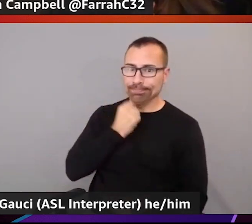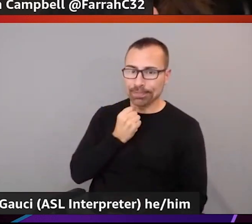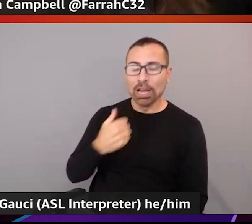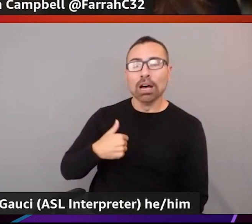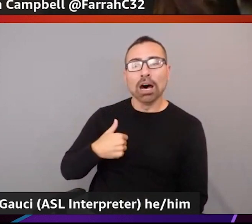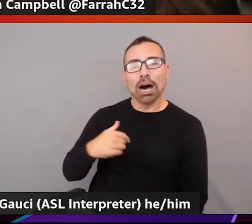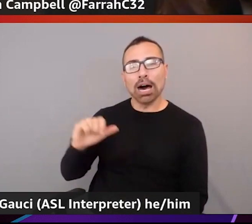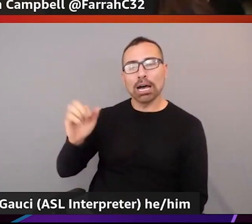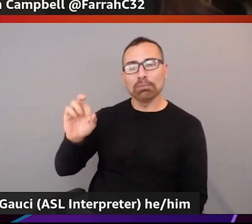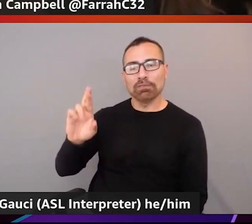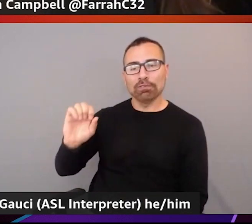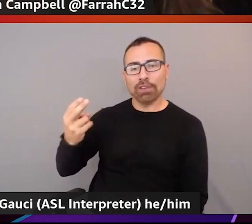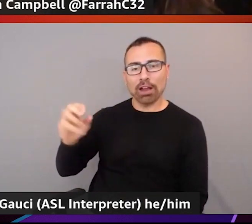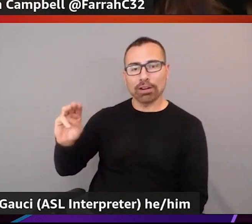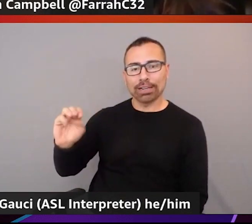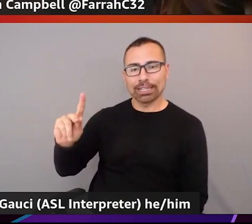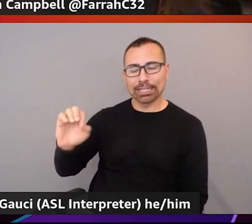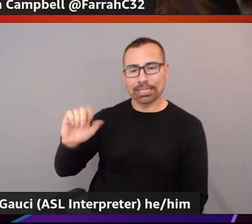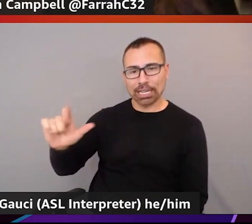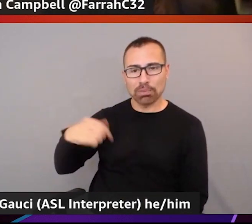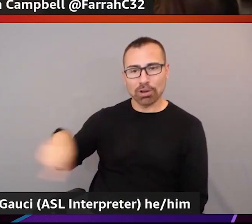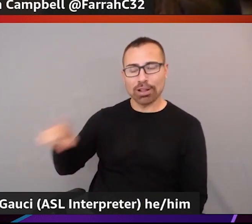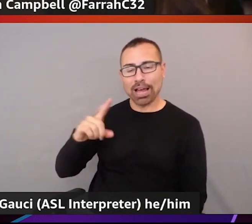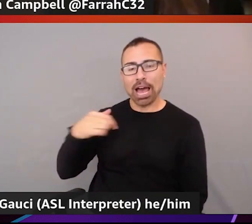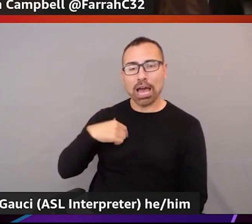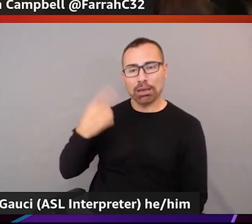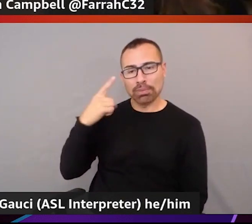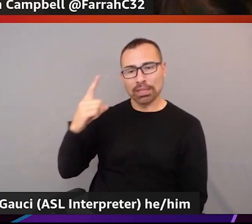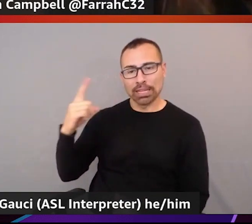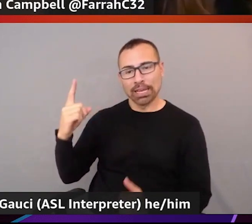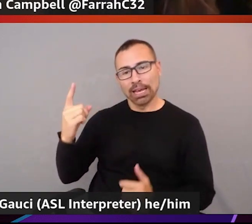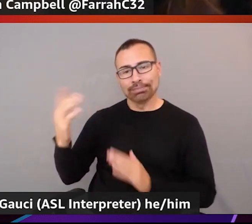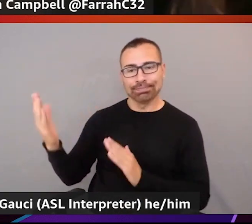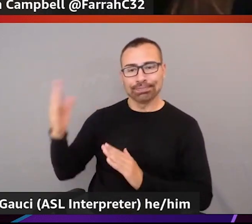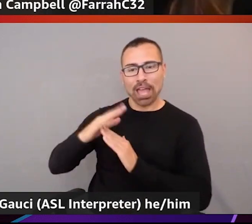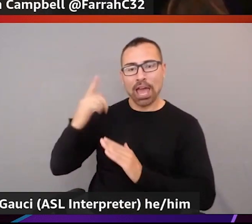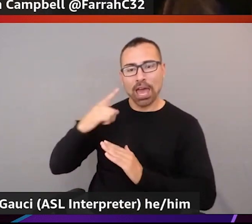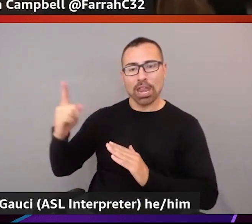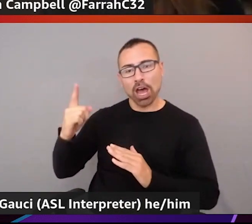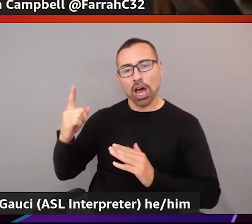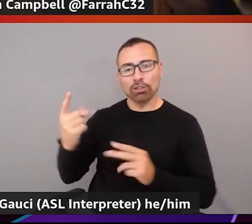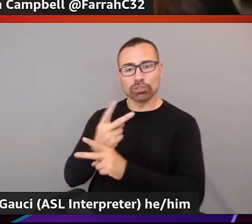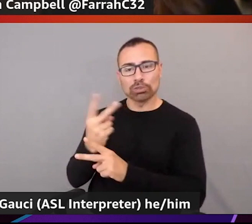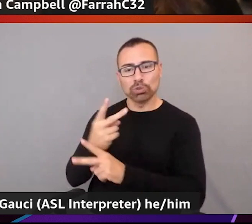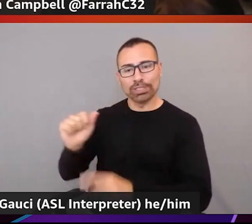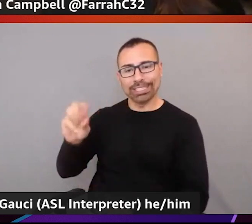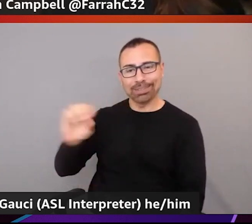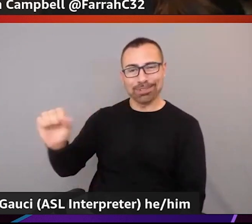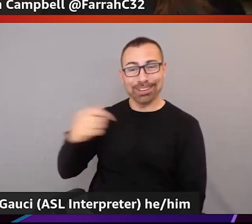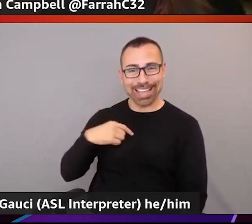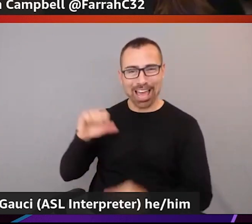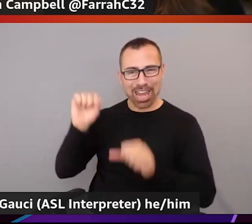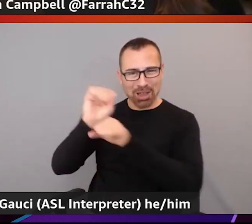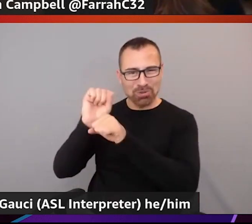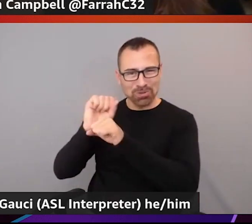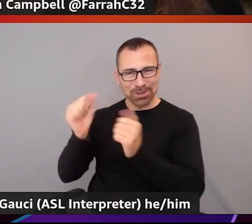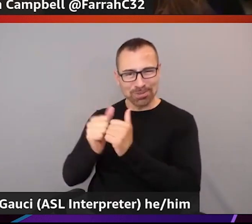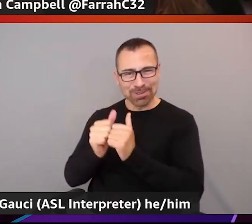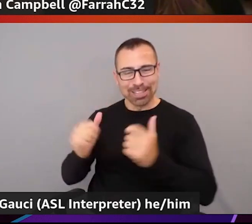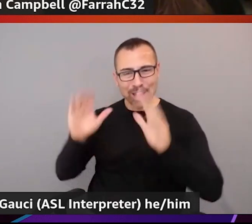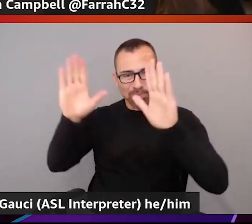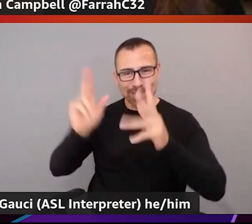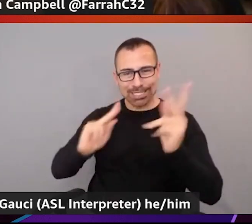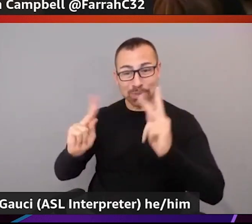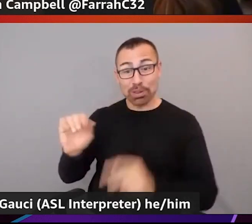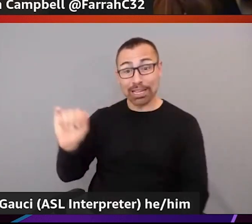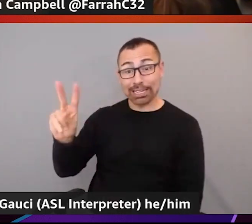I'm the head of the modern compute community at AWS, and I get to work with amazing people like Ivonne. Now, Ivonne, before we jump